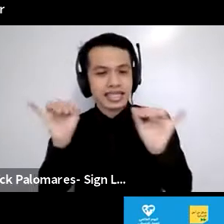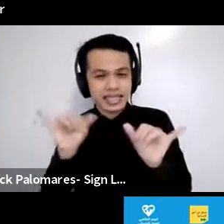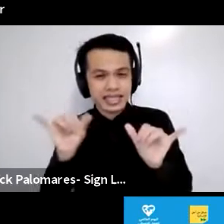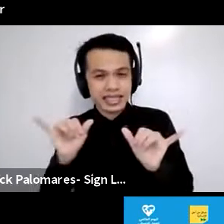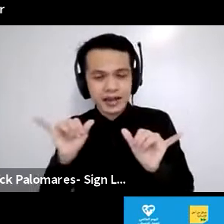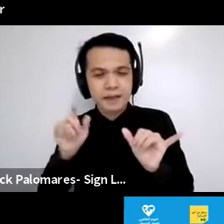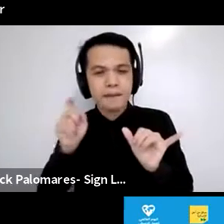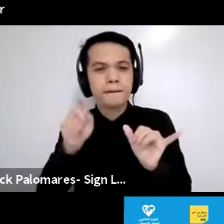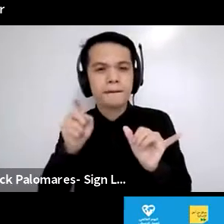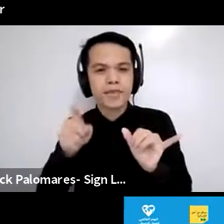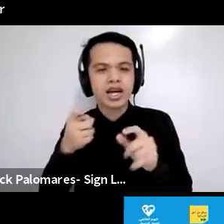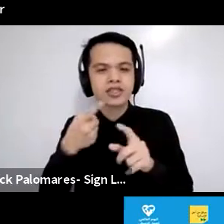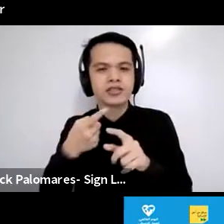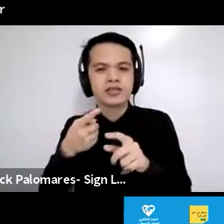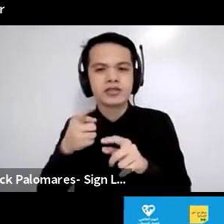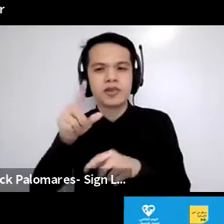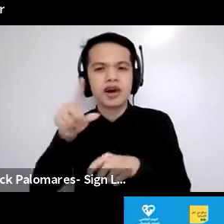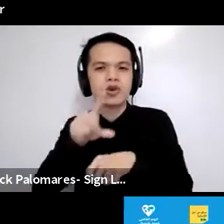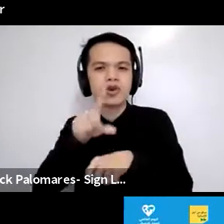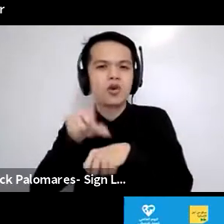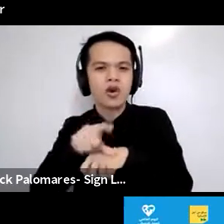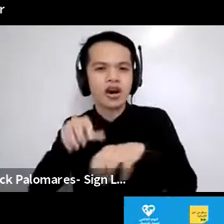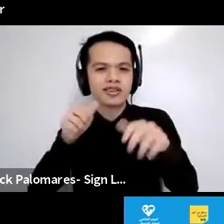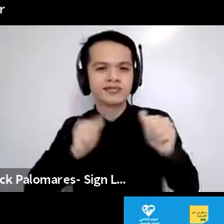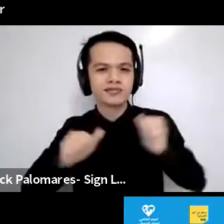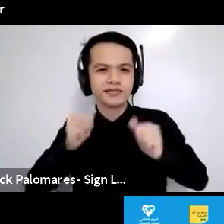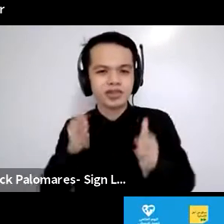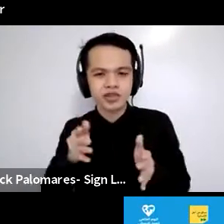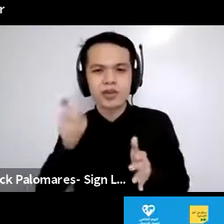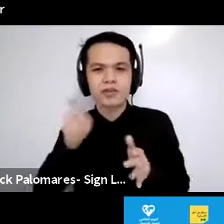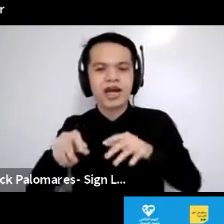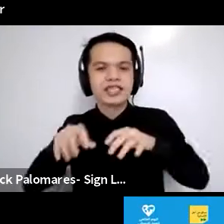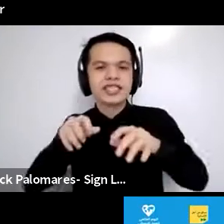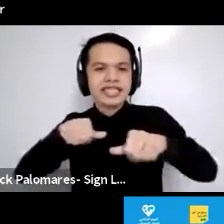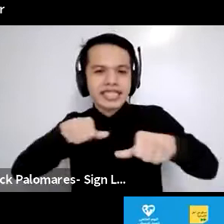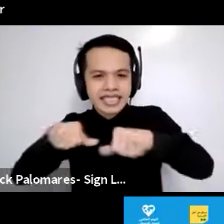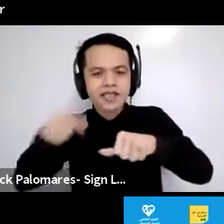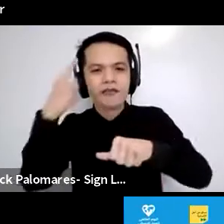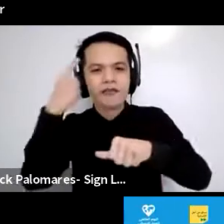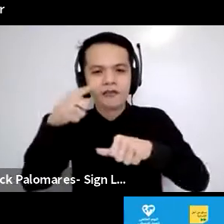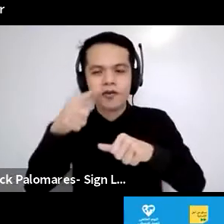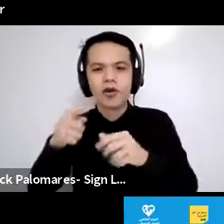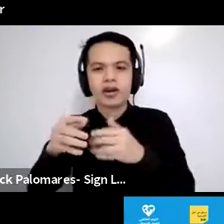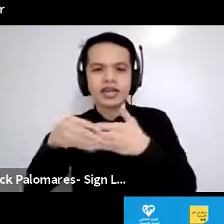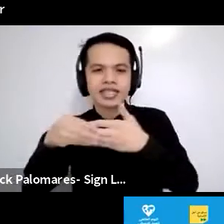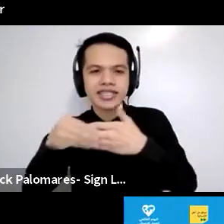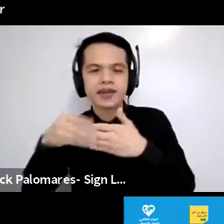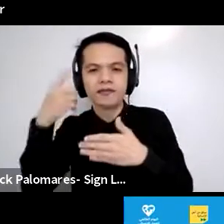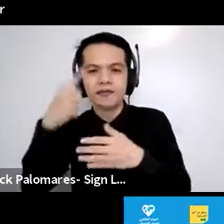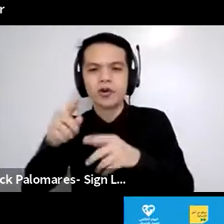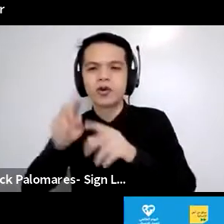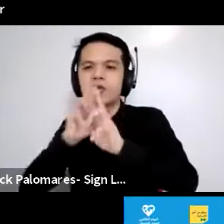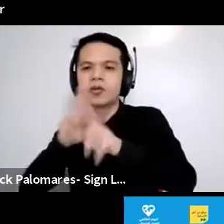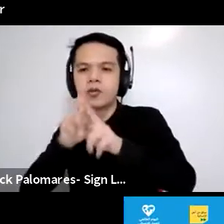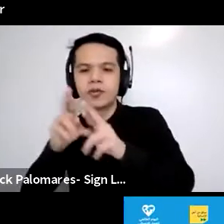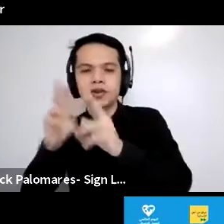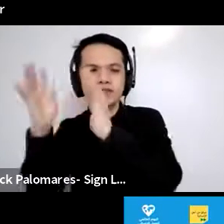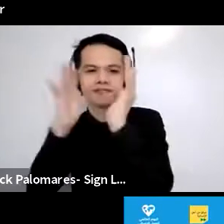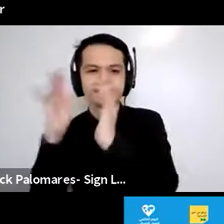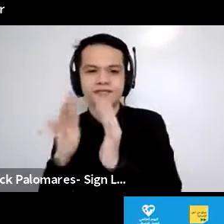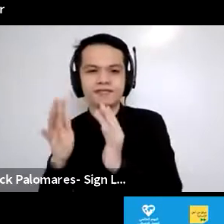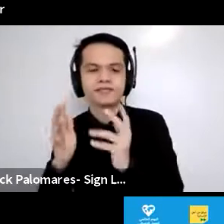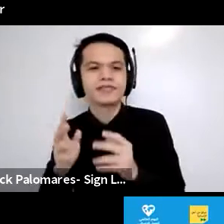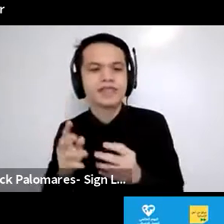enables local actors to design and implement appropriate actions to adapt, prepare for, and respond to disasters. The